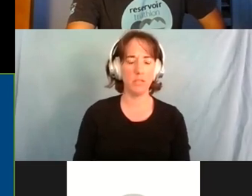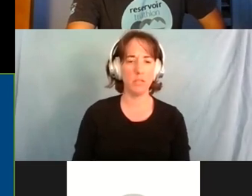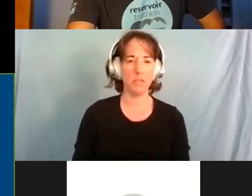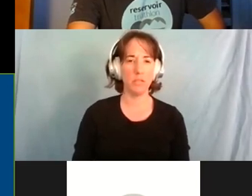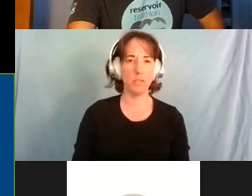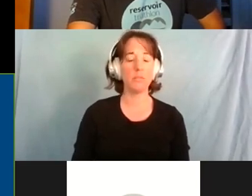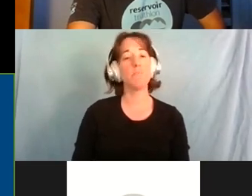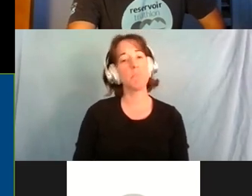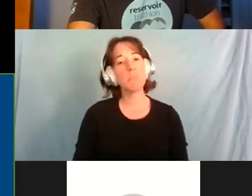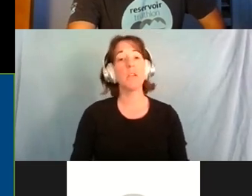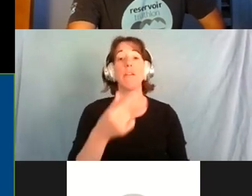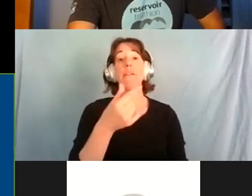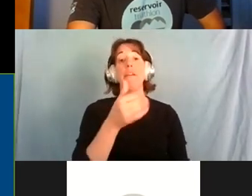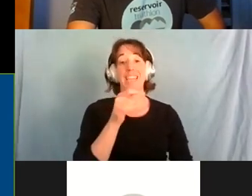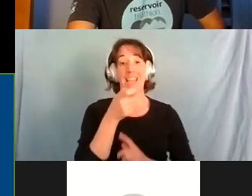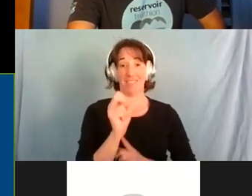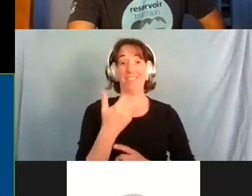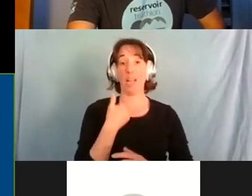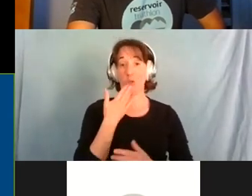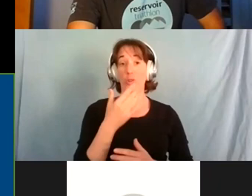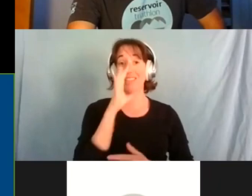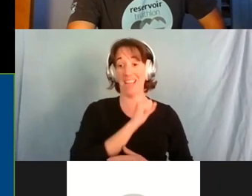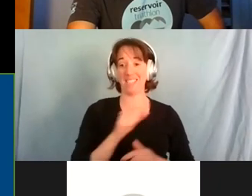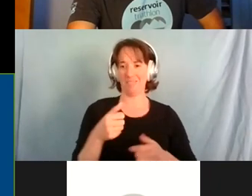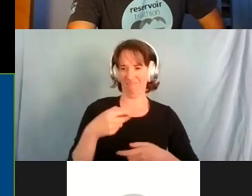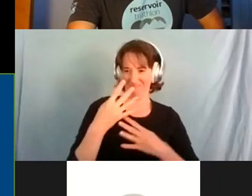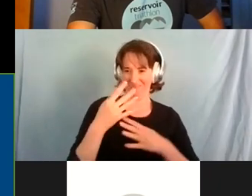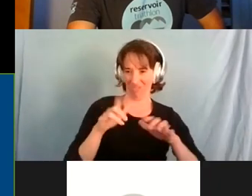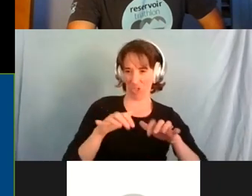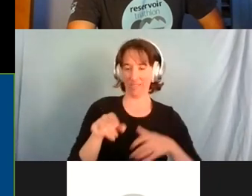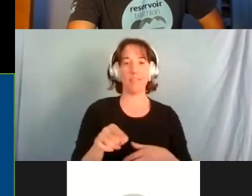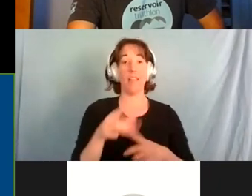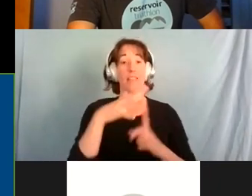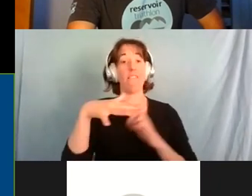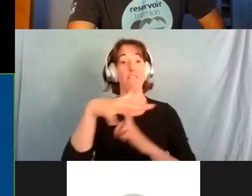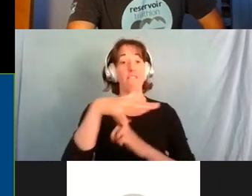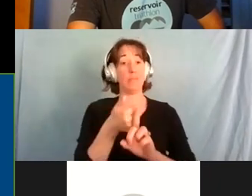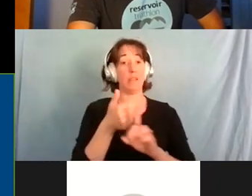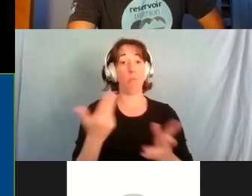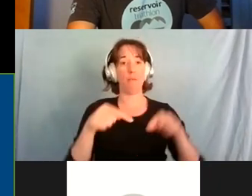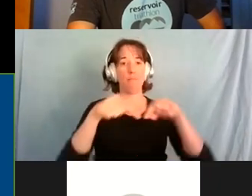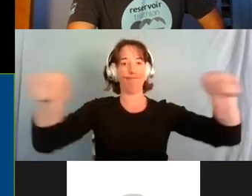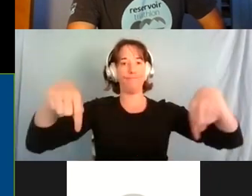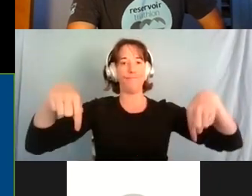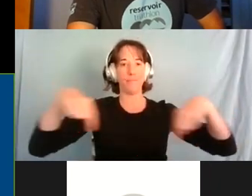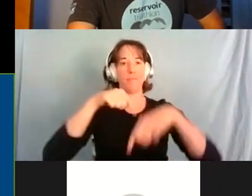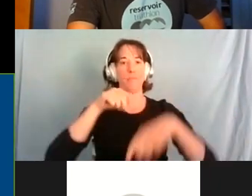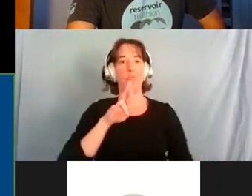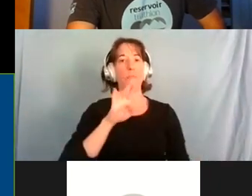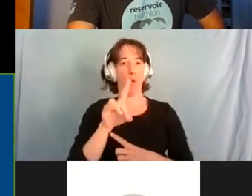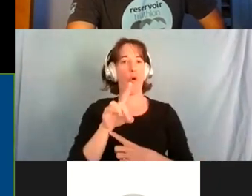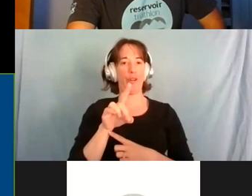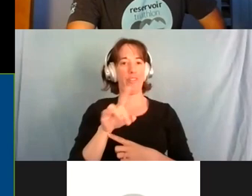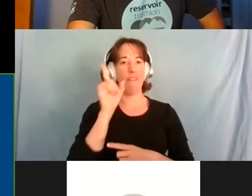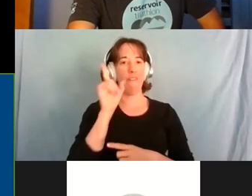So Gaston has a good guess, and basically the environment is the board, right? The board of the game of checkers that you're playing